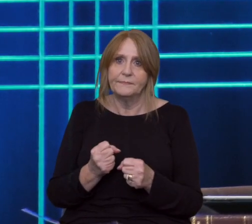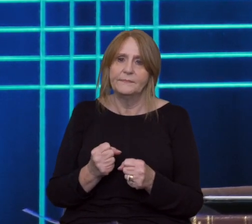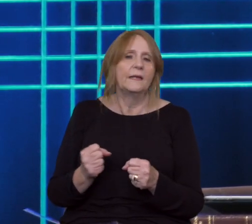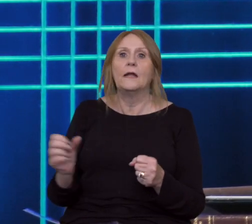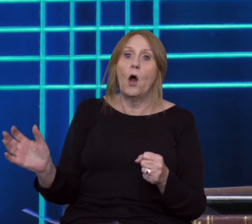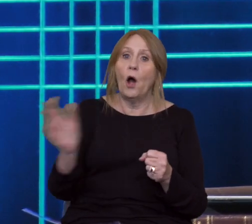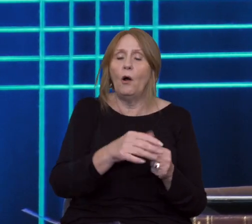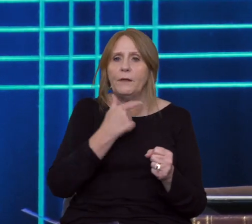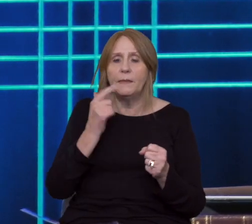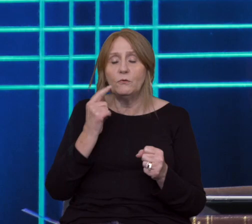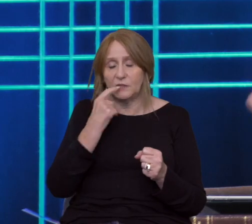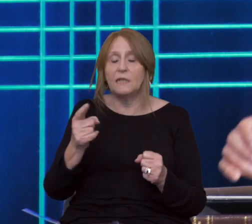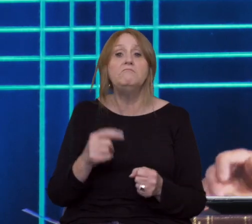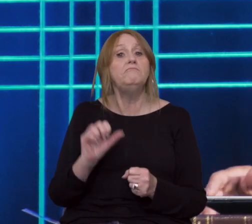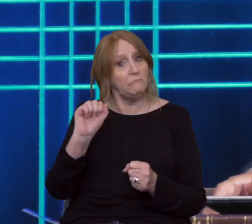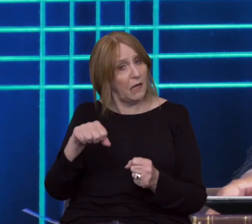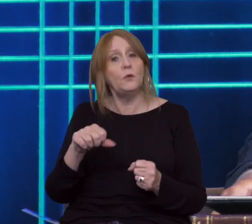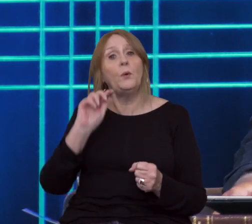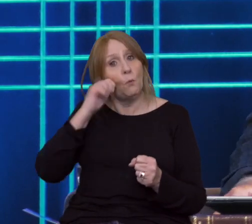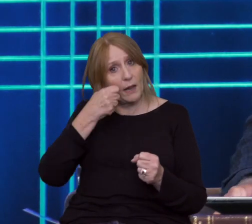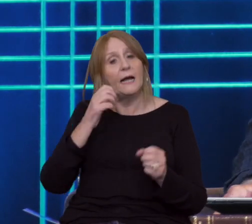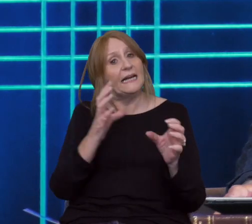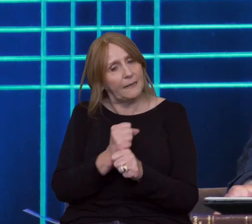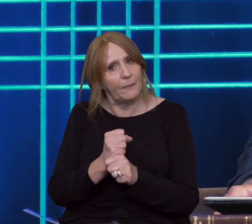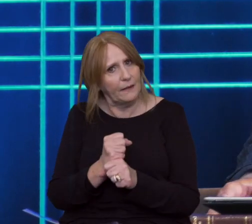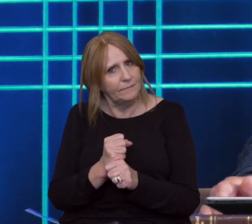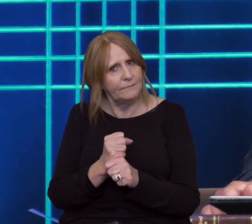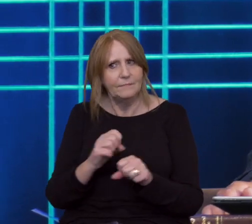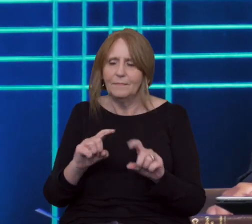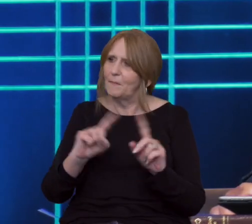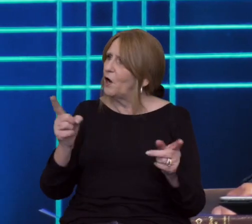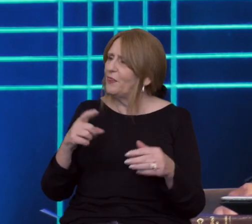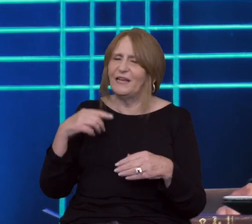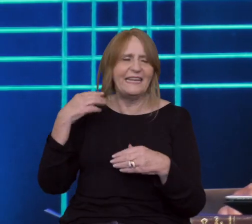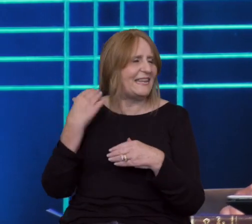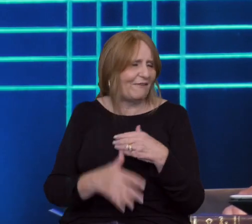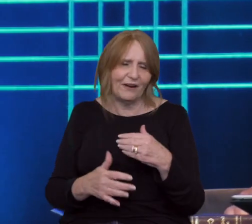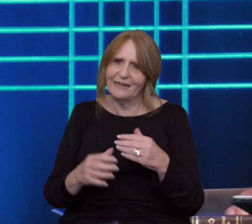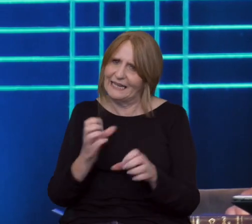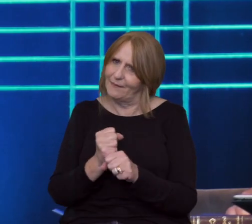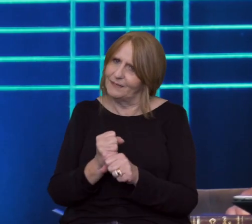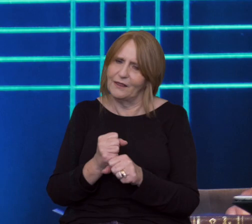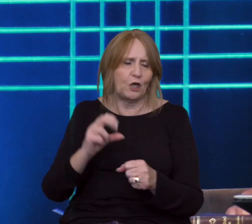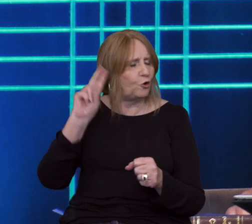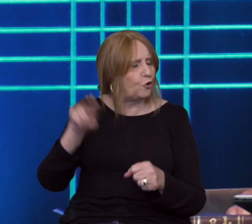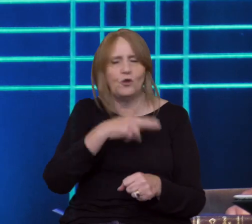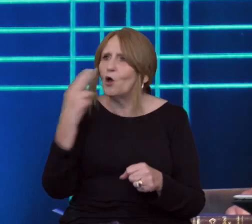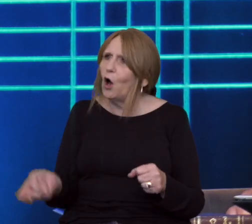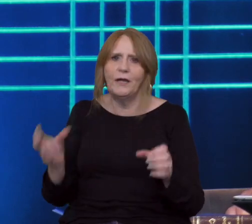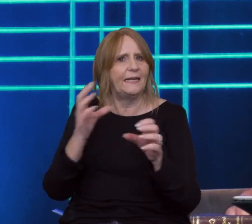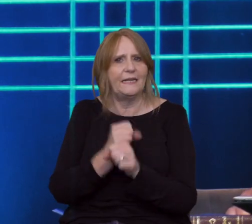that. But of course, they didn't and they couldn't. And 3,000 died in